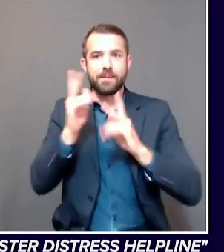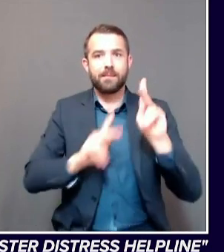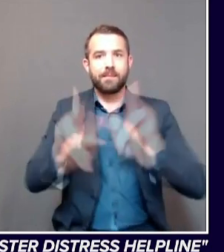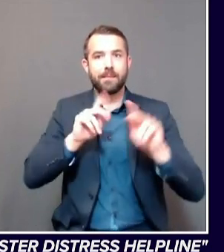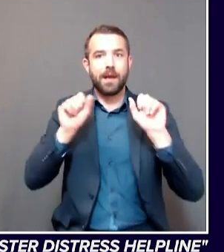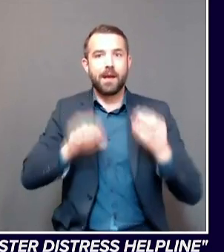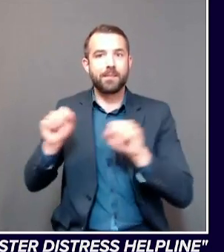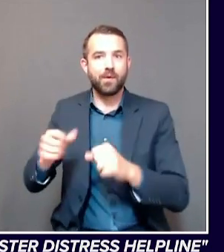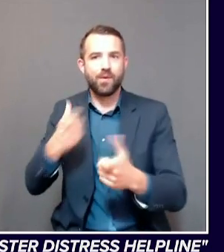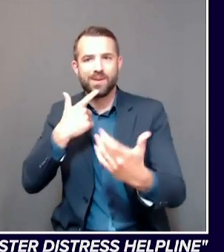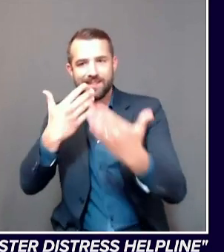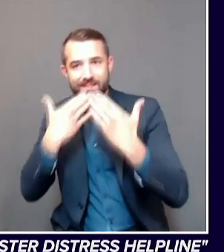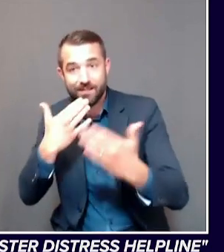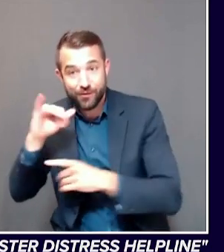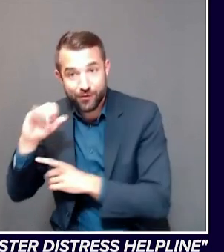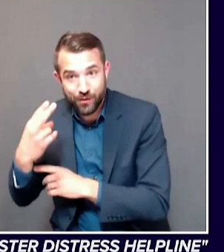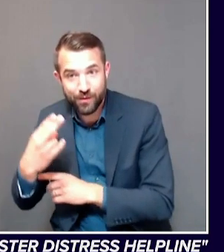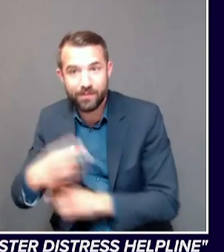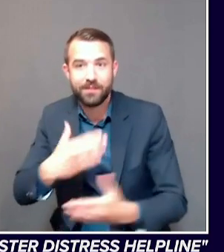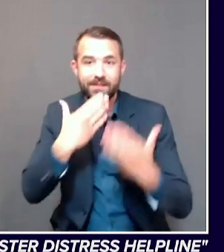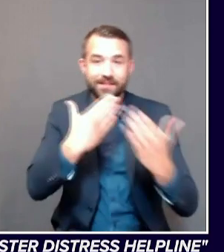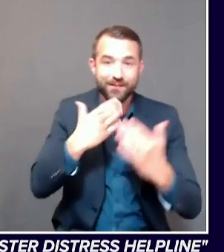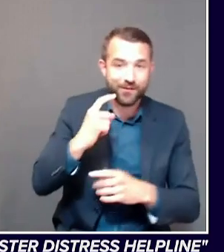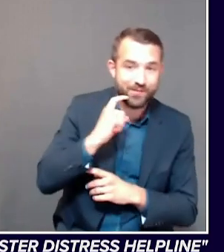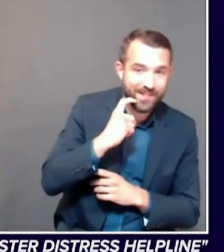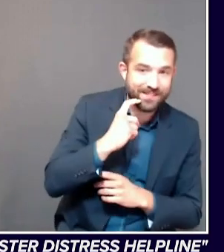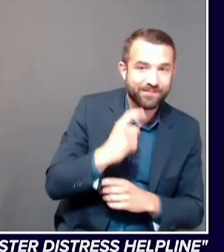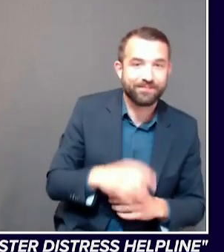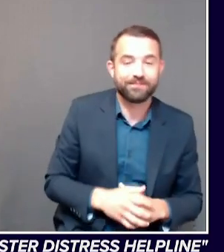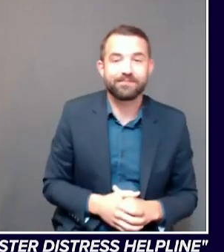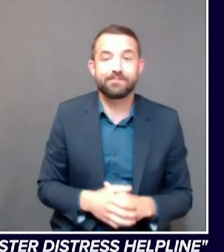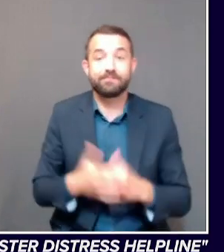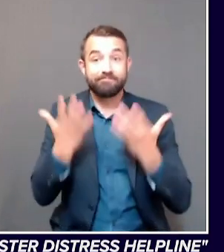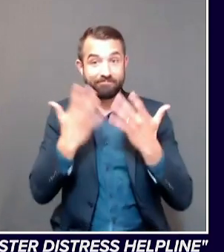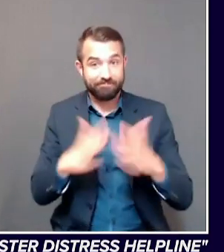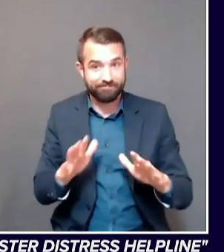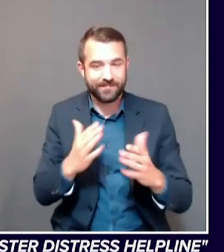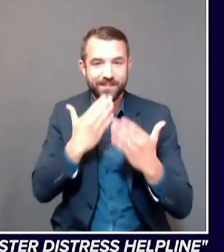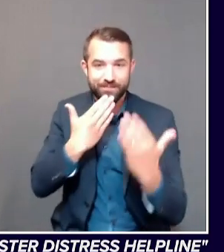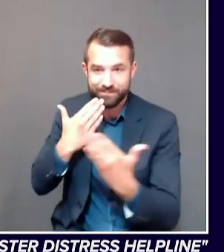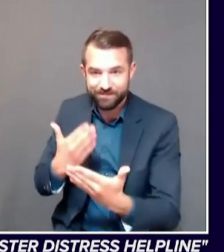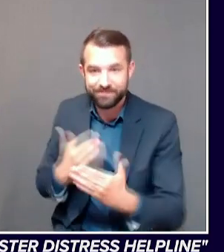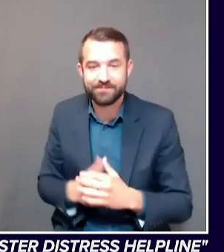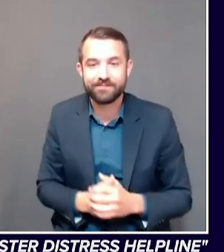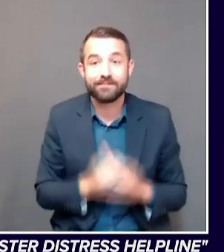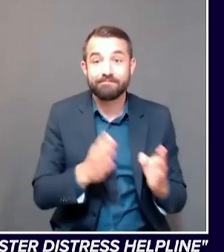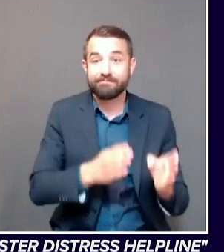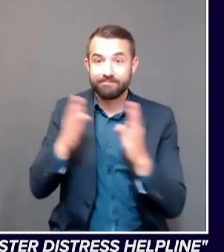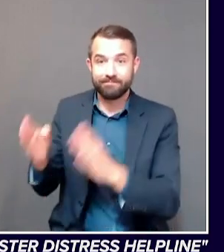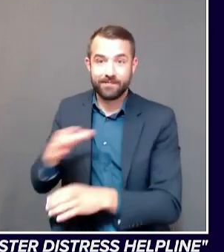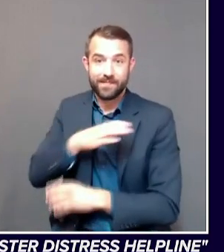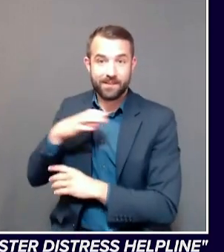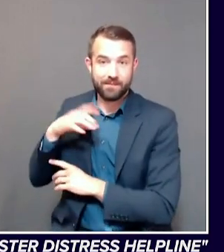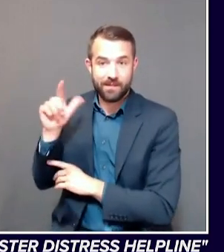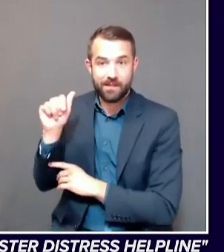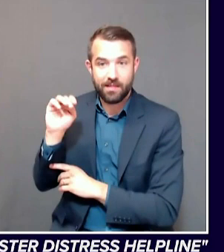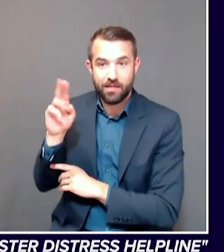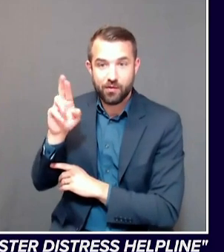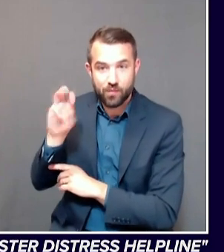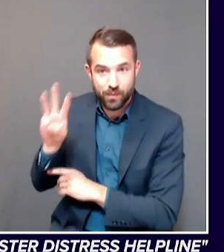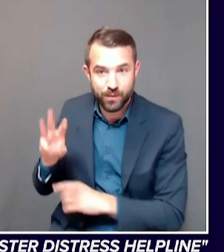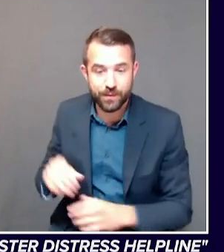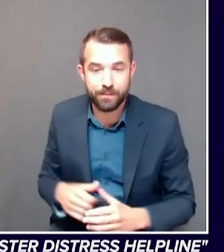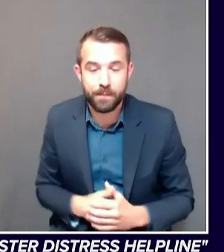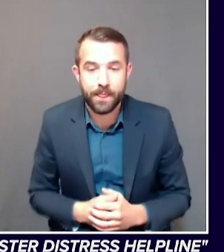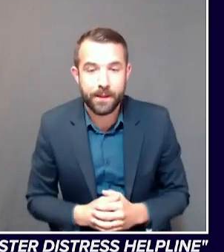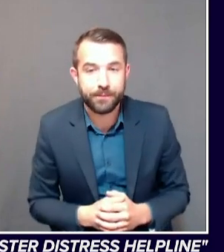you, Josh, and thank you, Dr. Thibodeau. With that, I'd like to turn things over to Commissioner Lambrou. Thank you, Dr. Shah, and I'm going